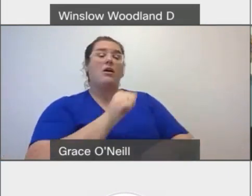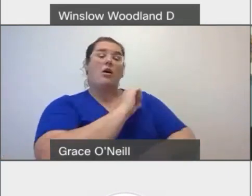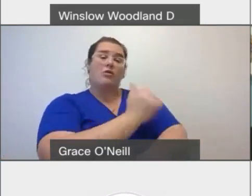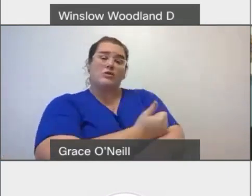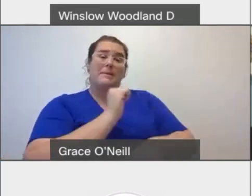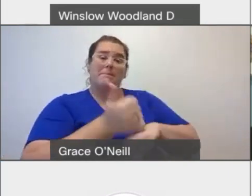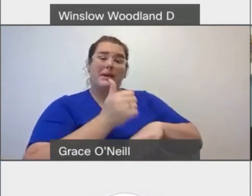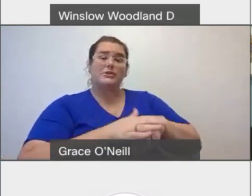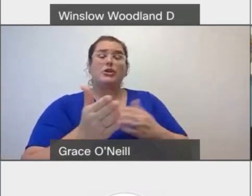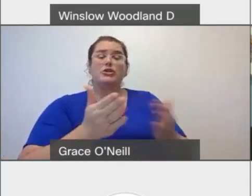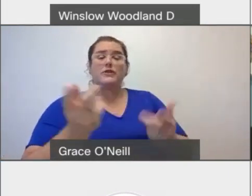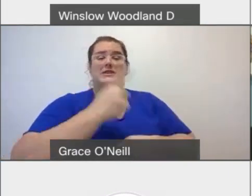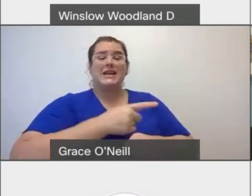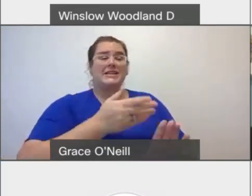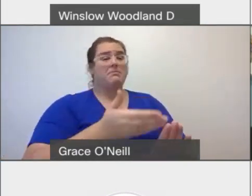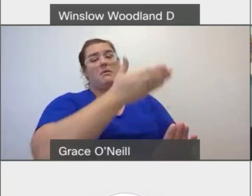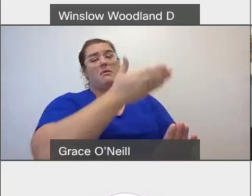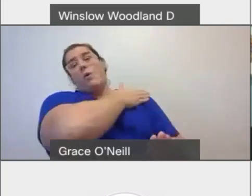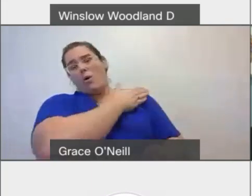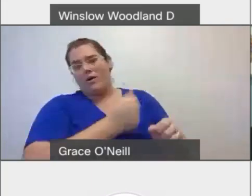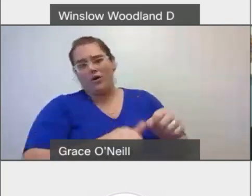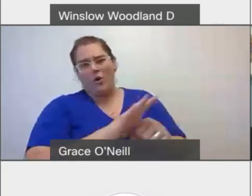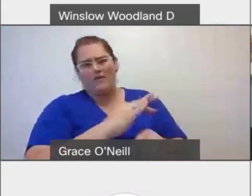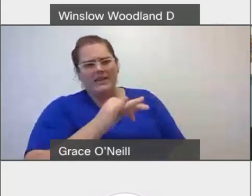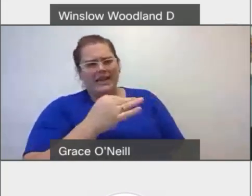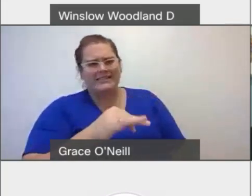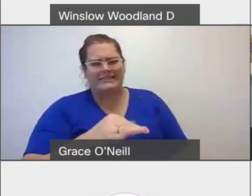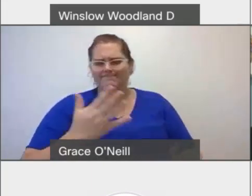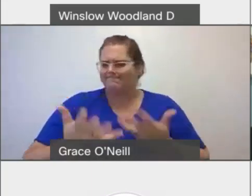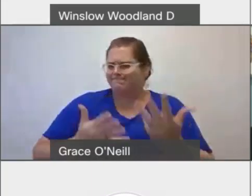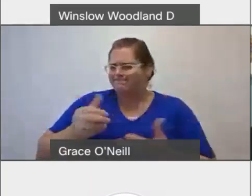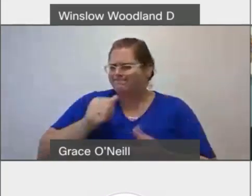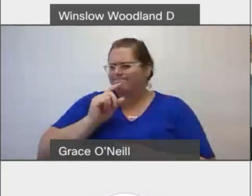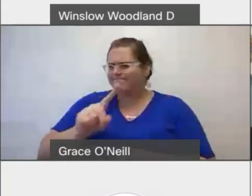prior to COVID-19. I don't know what that means, but